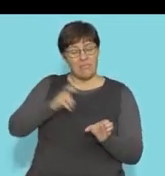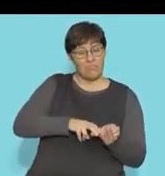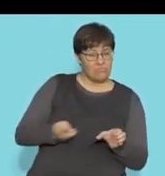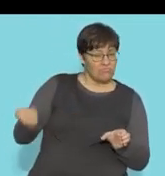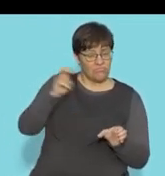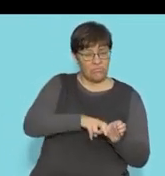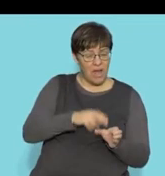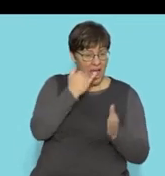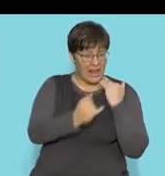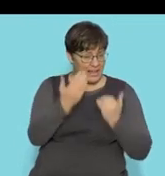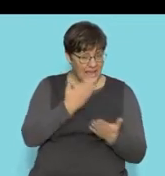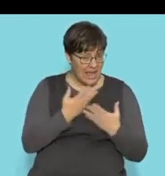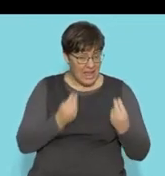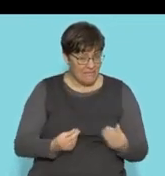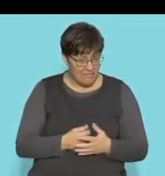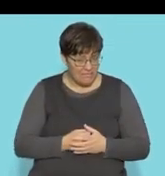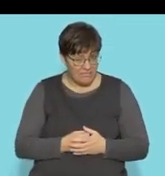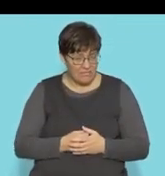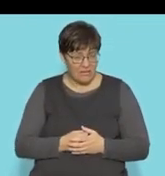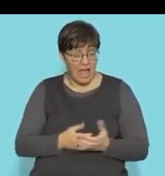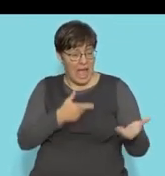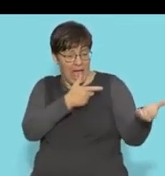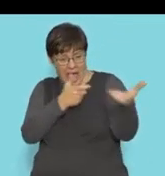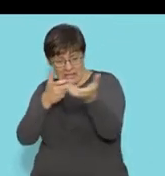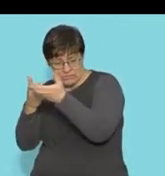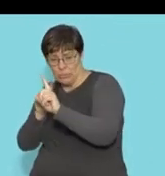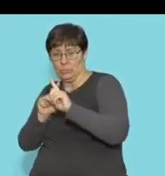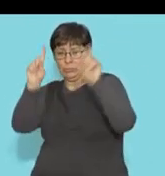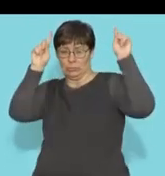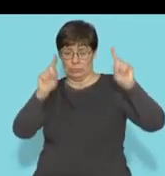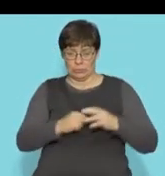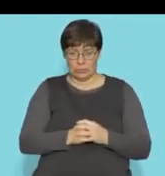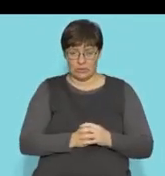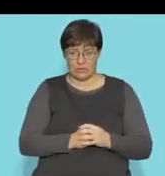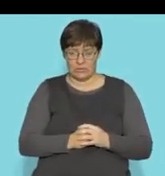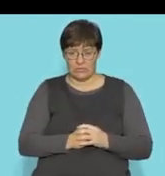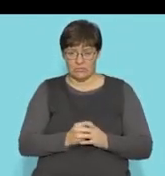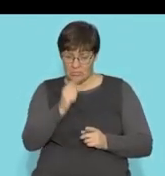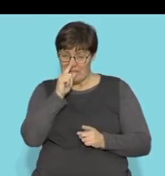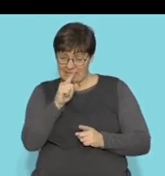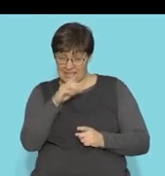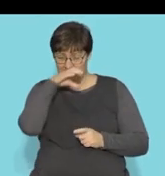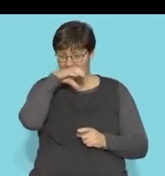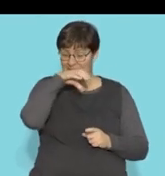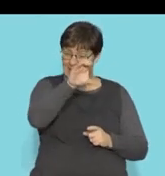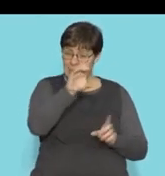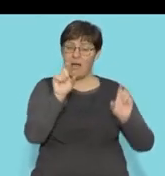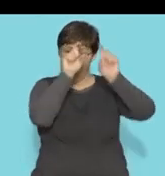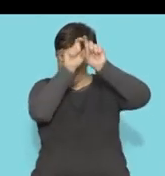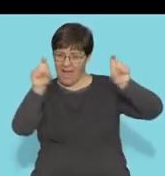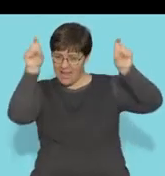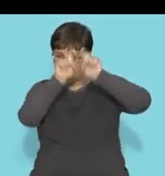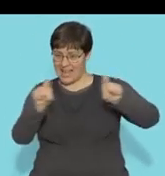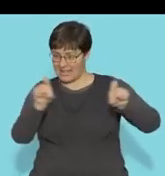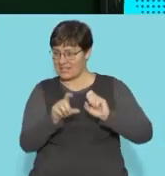island? No hunting was permitted. See what I've done to the text? I've